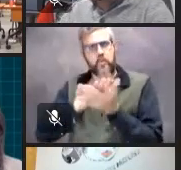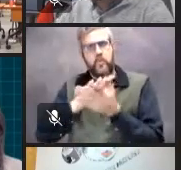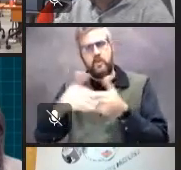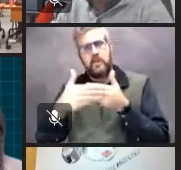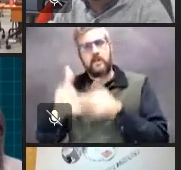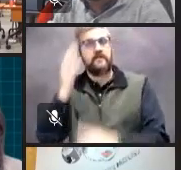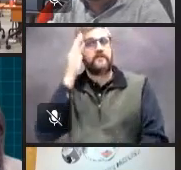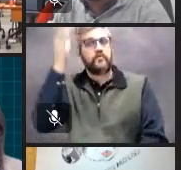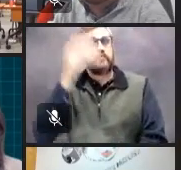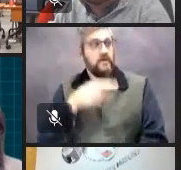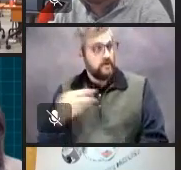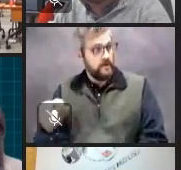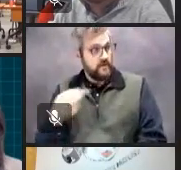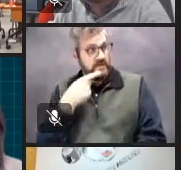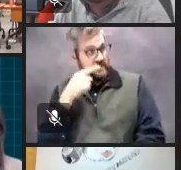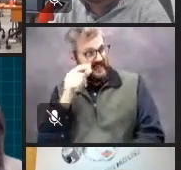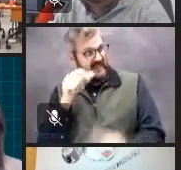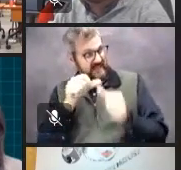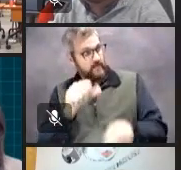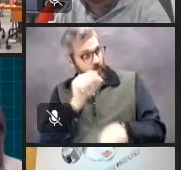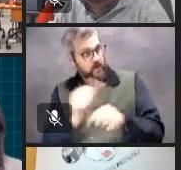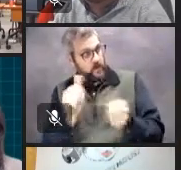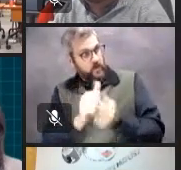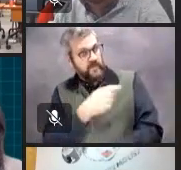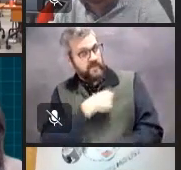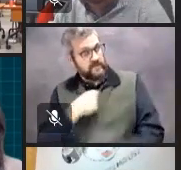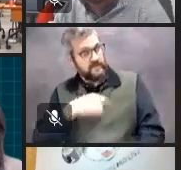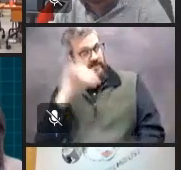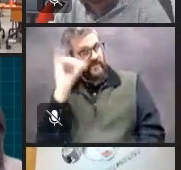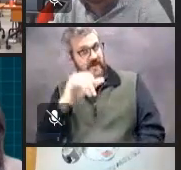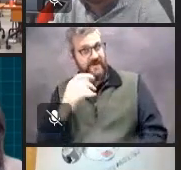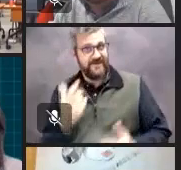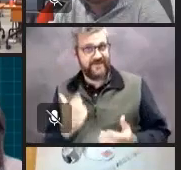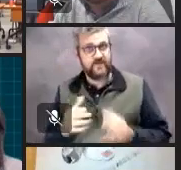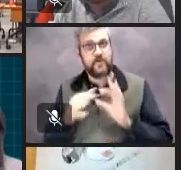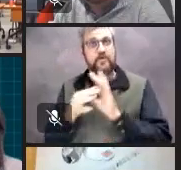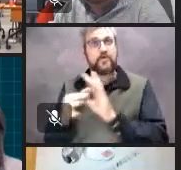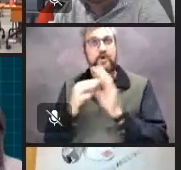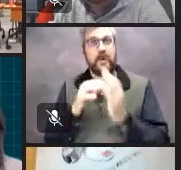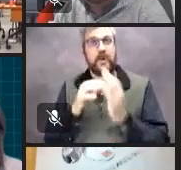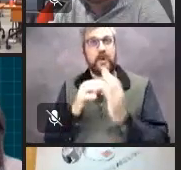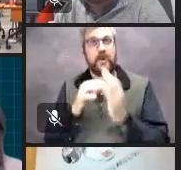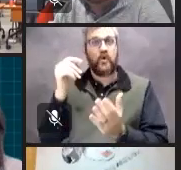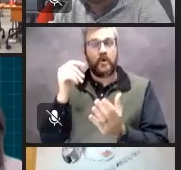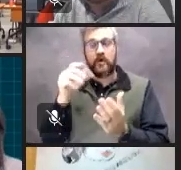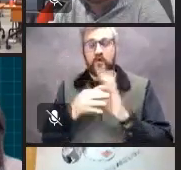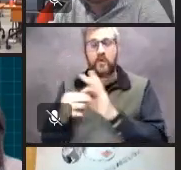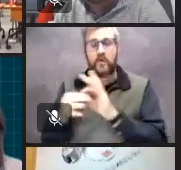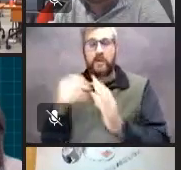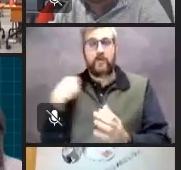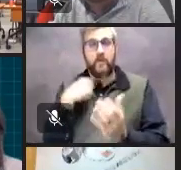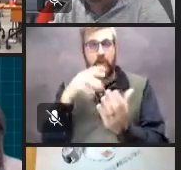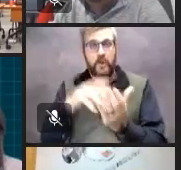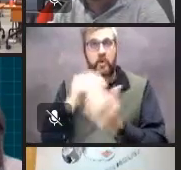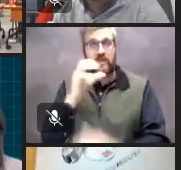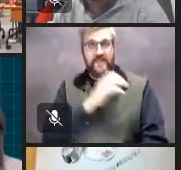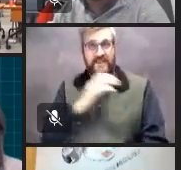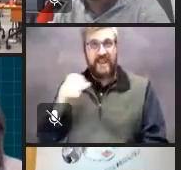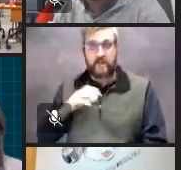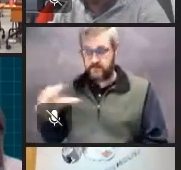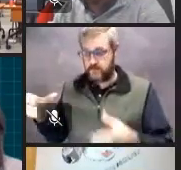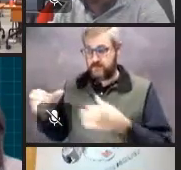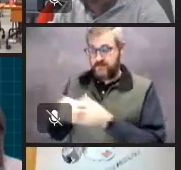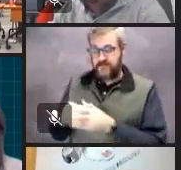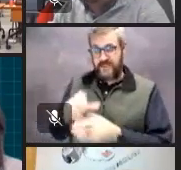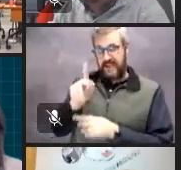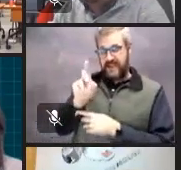So they said, keep doing that, keep working with us. So in some ways, the United We Learn Council that we convened last week is our effort from KDE